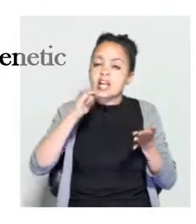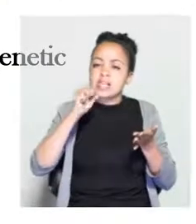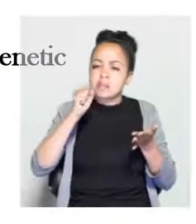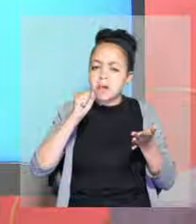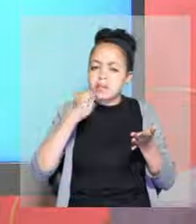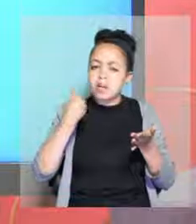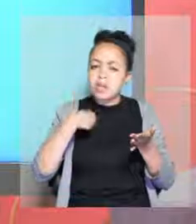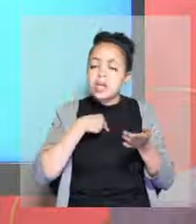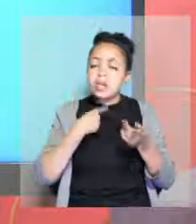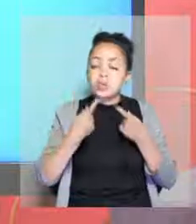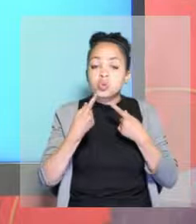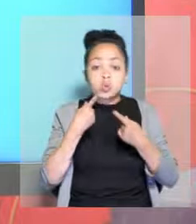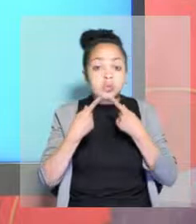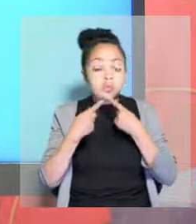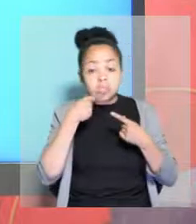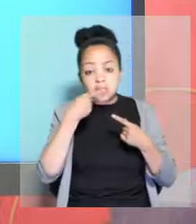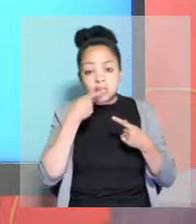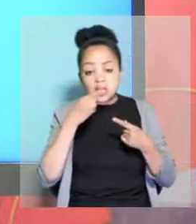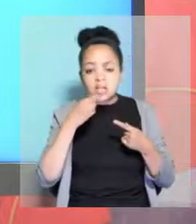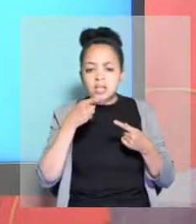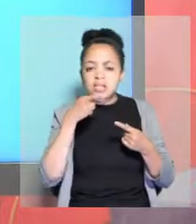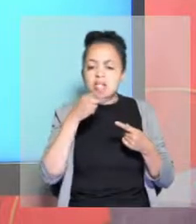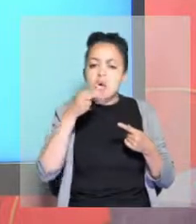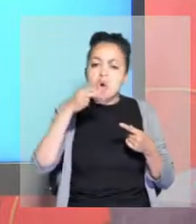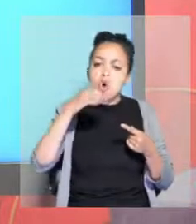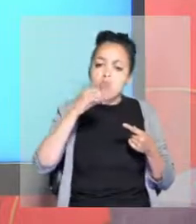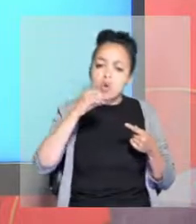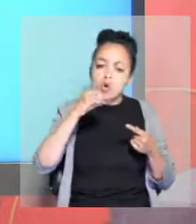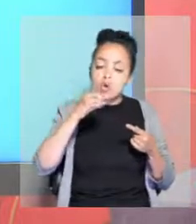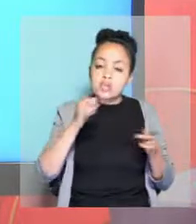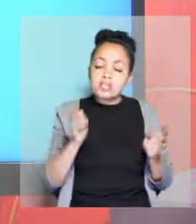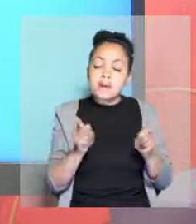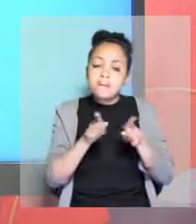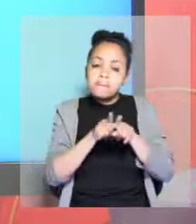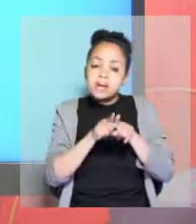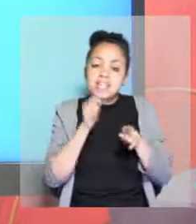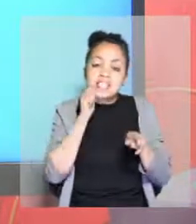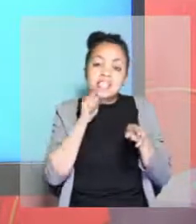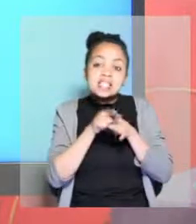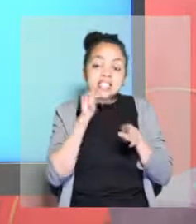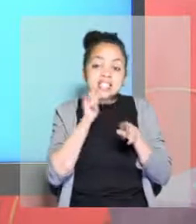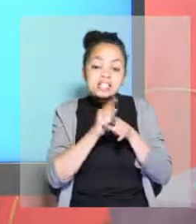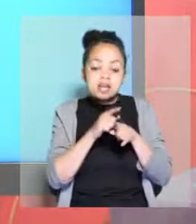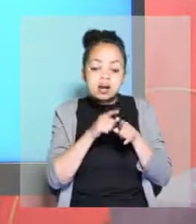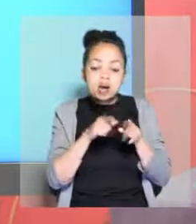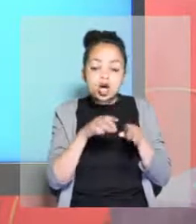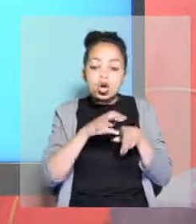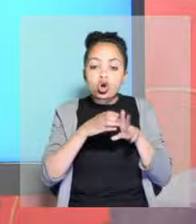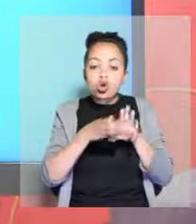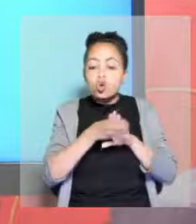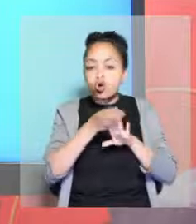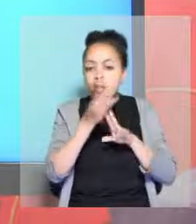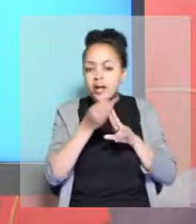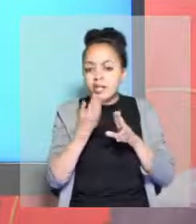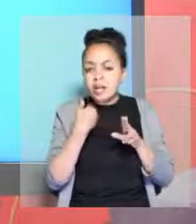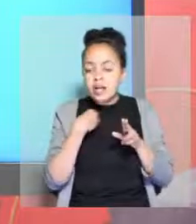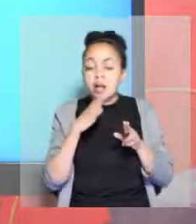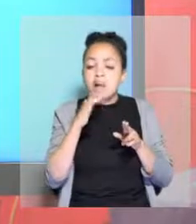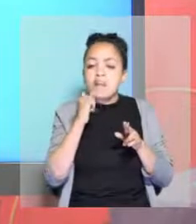When you are speaking about prophase 1, homologous pair of sister chromatid, which we call bivalent